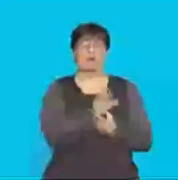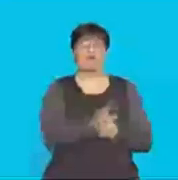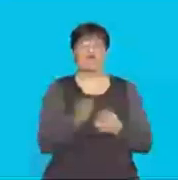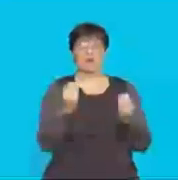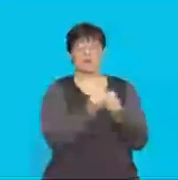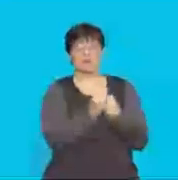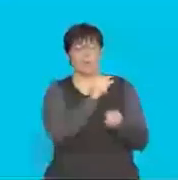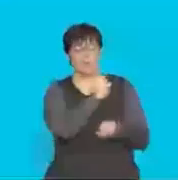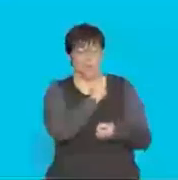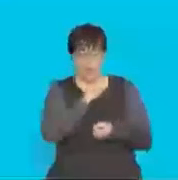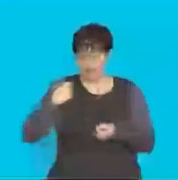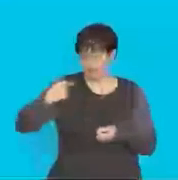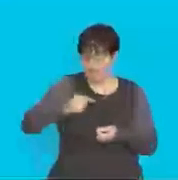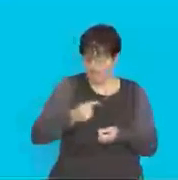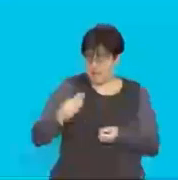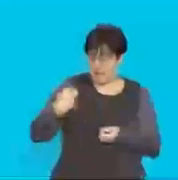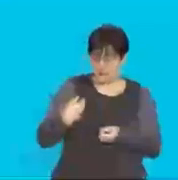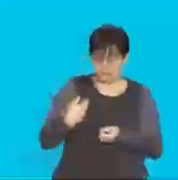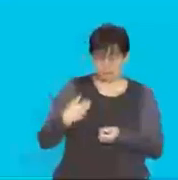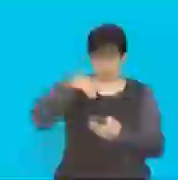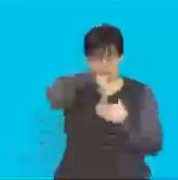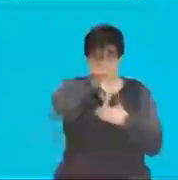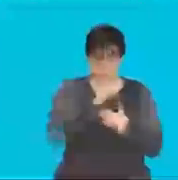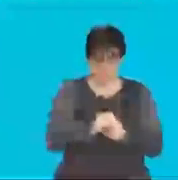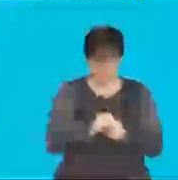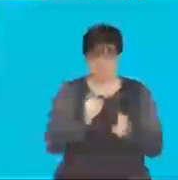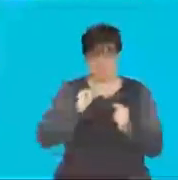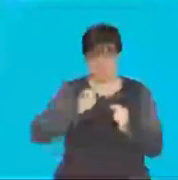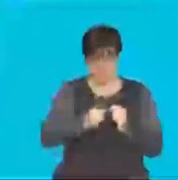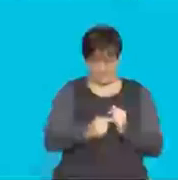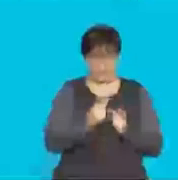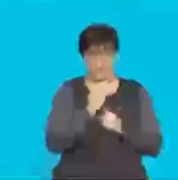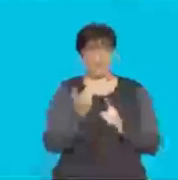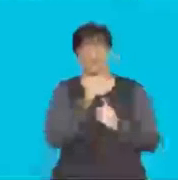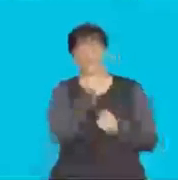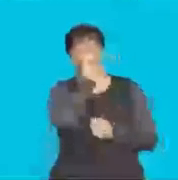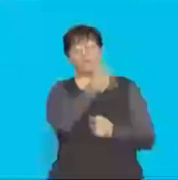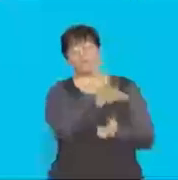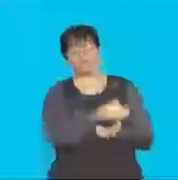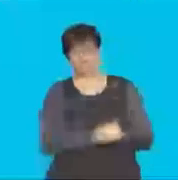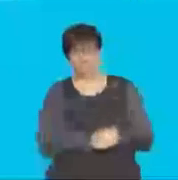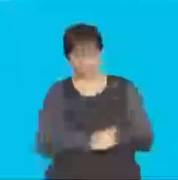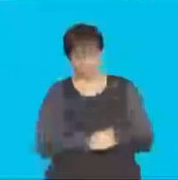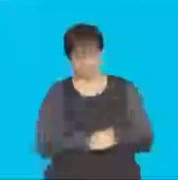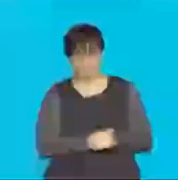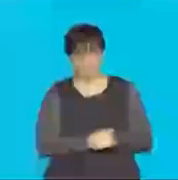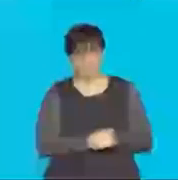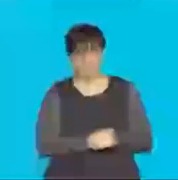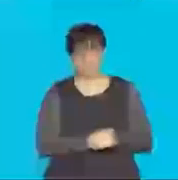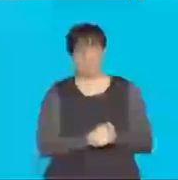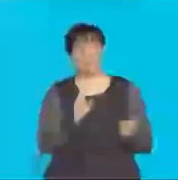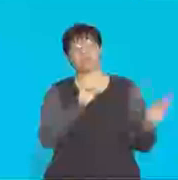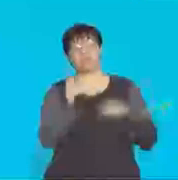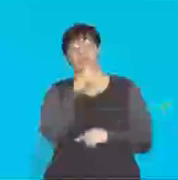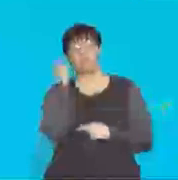appearance of an organism due to its genetic makeup. So when we look at the appearance of an organism due to its genetic makeup,